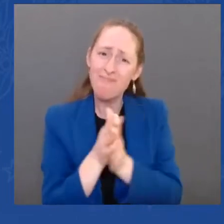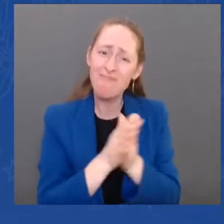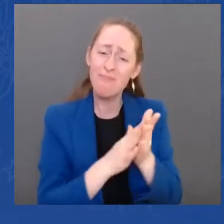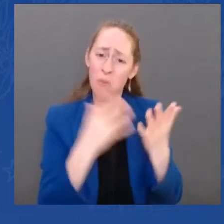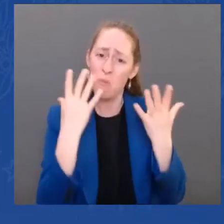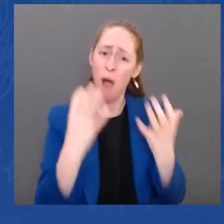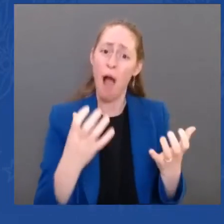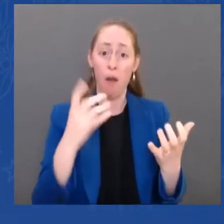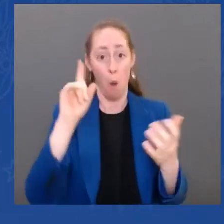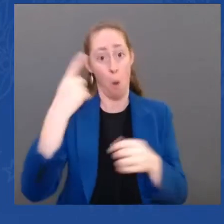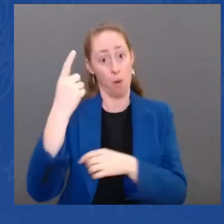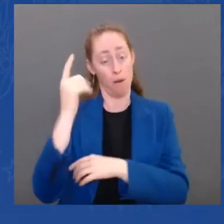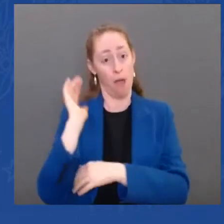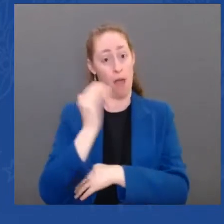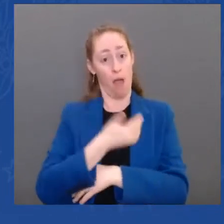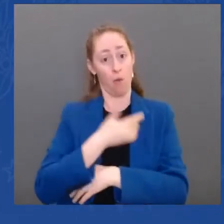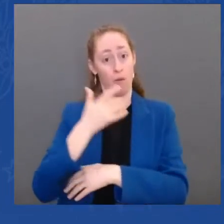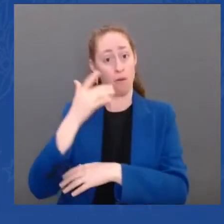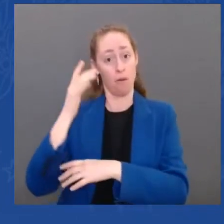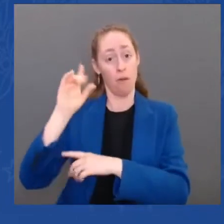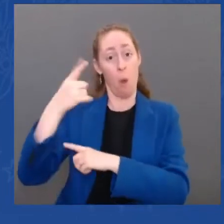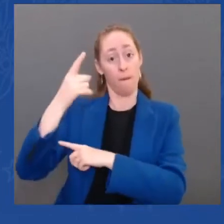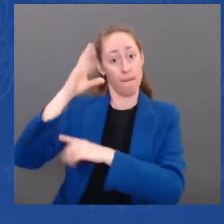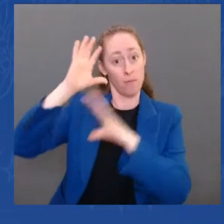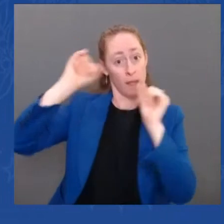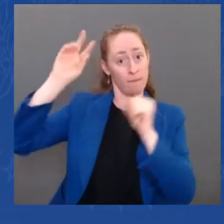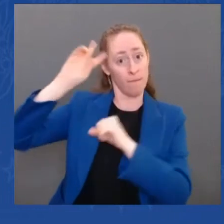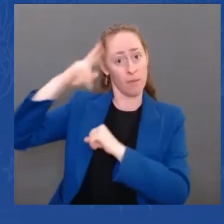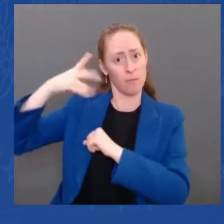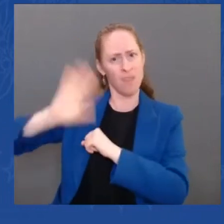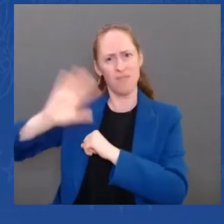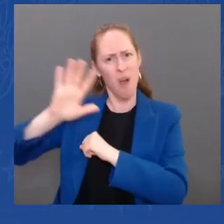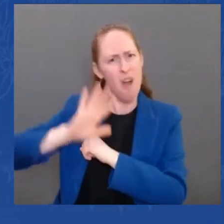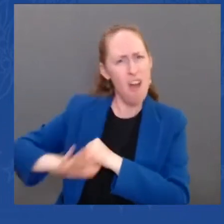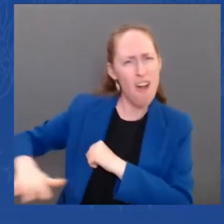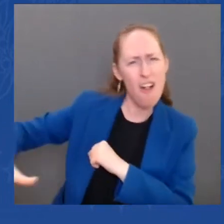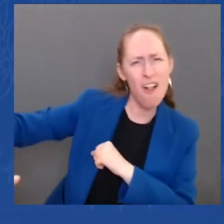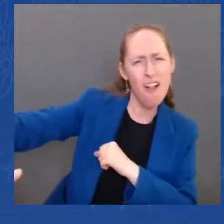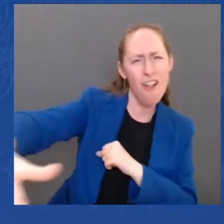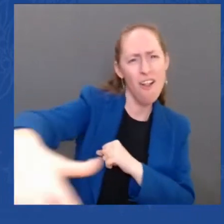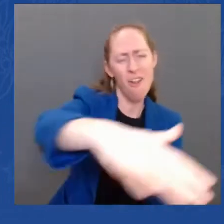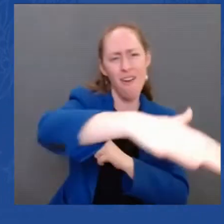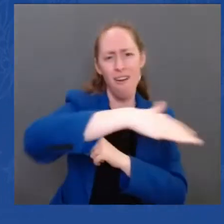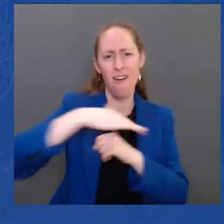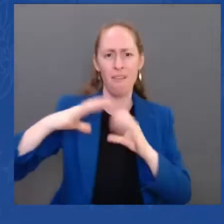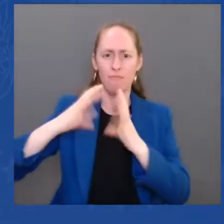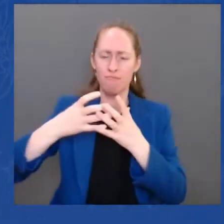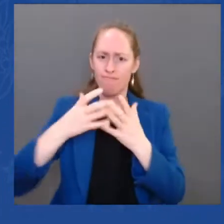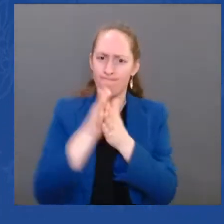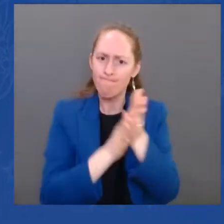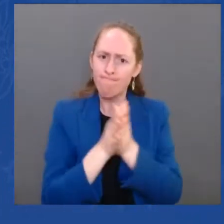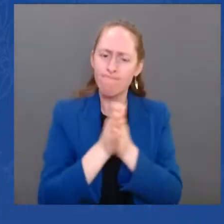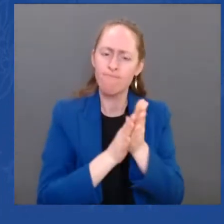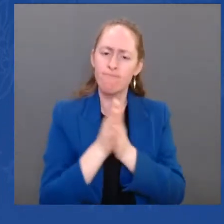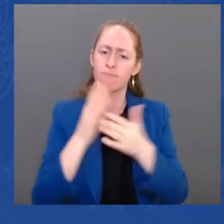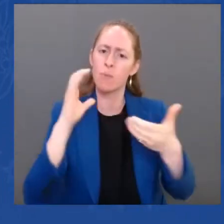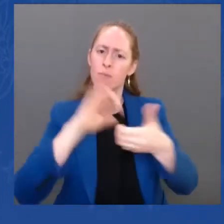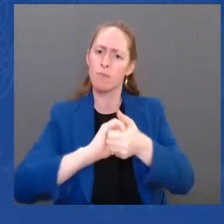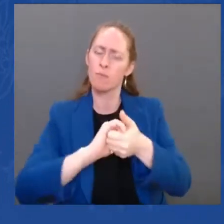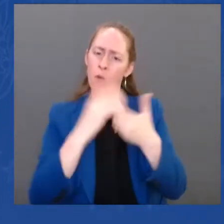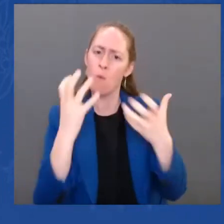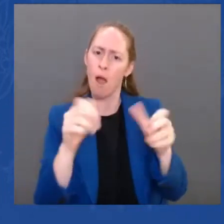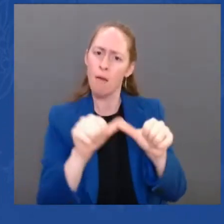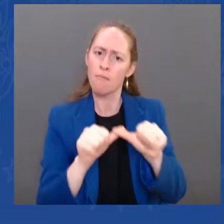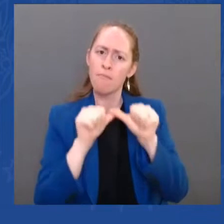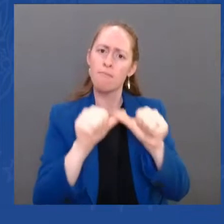entire administration for this relationship and bettering it. You know, discussions have covered a broad range of critical